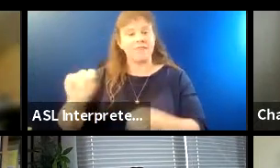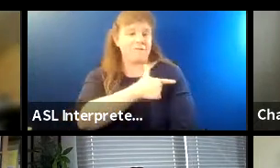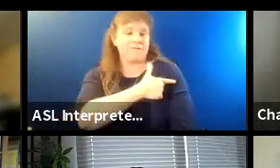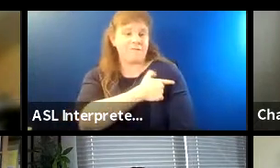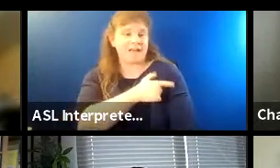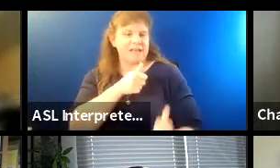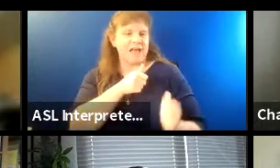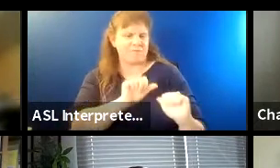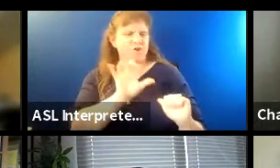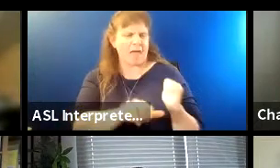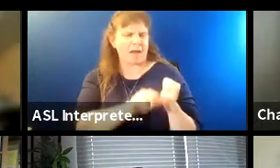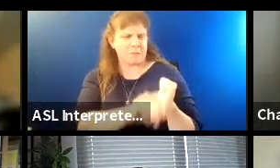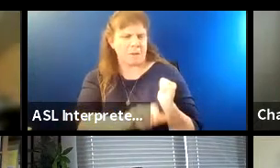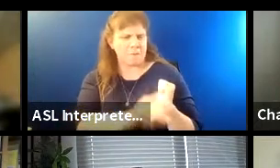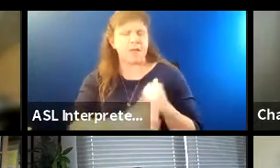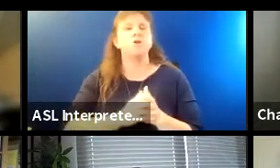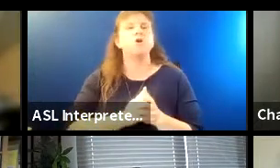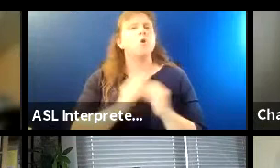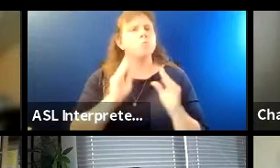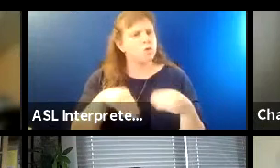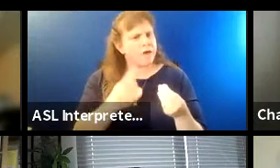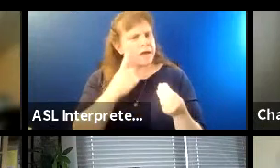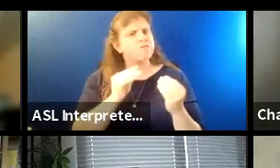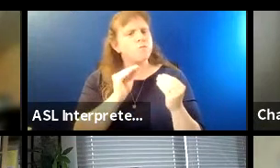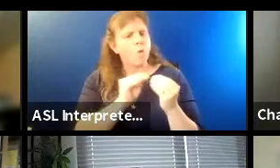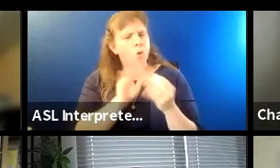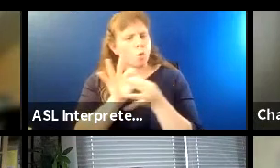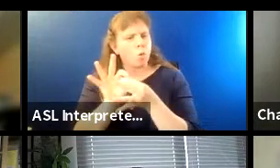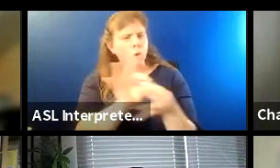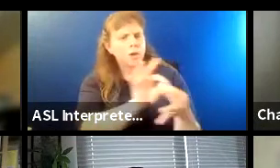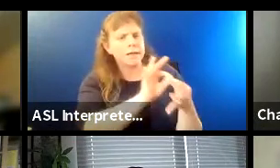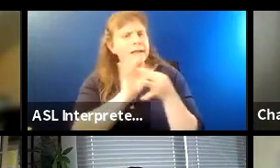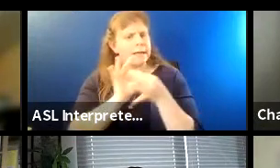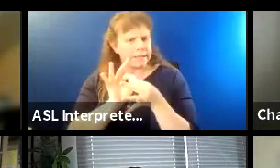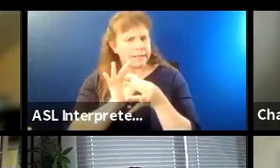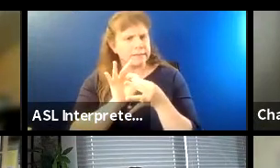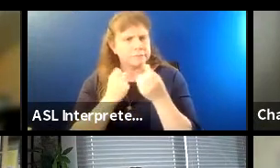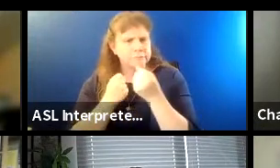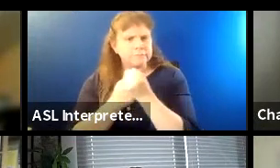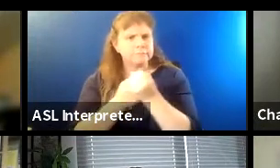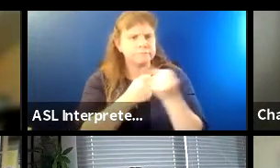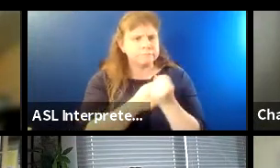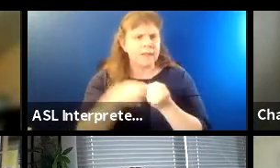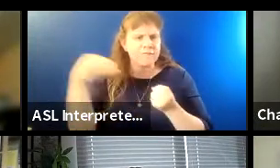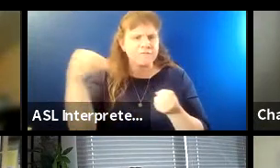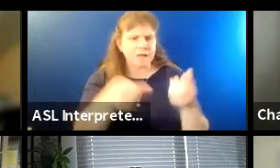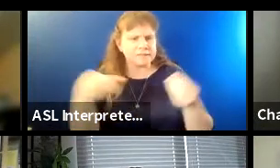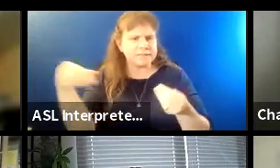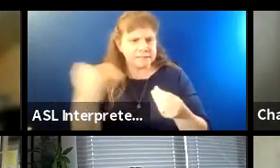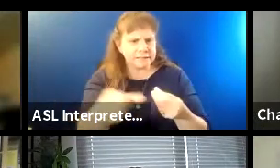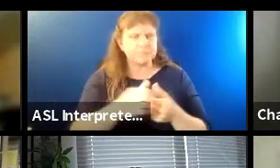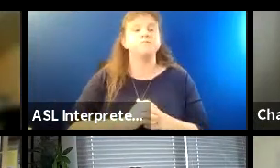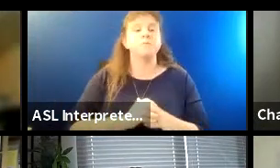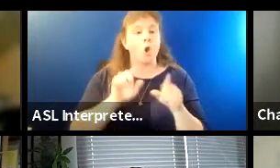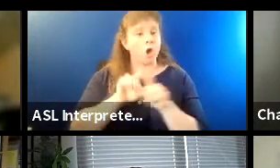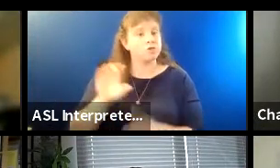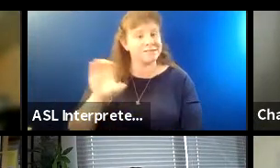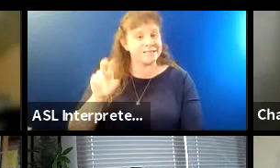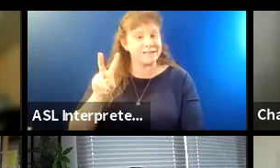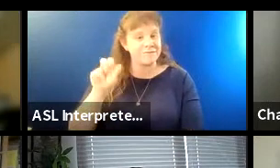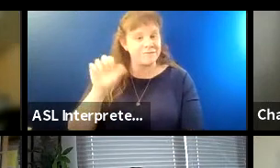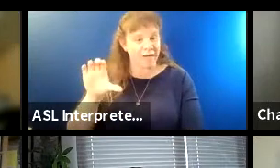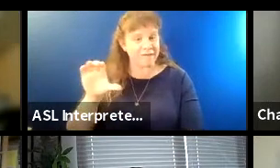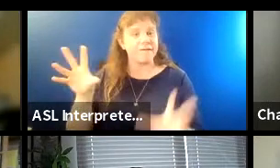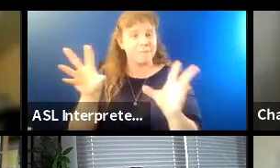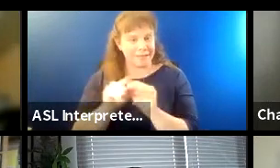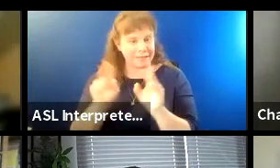more coordinated and complementary funding across the board, which was essential. And it's been the CVAC meetings which have